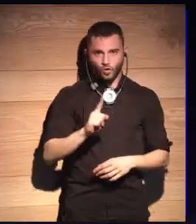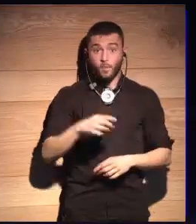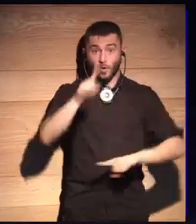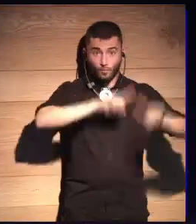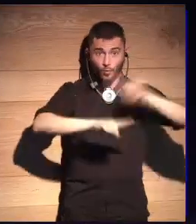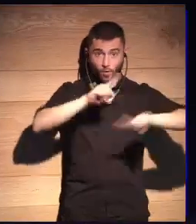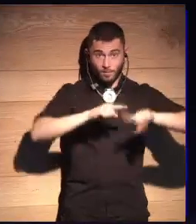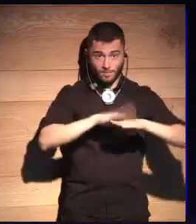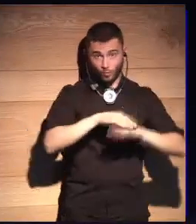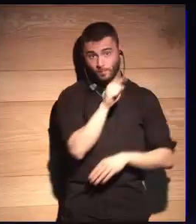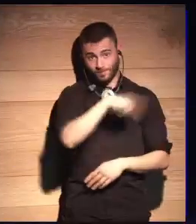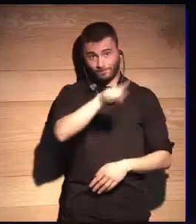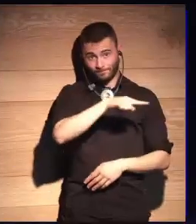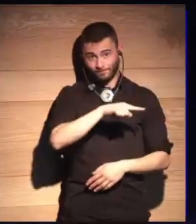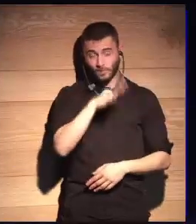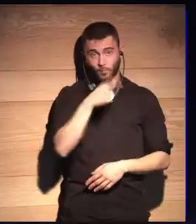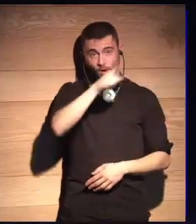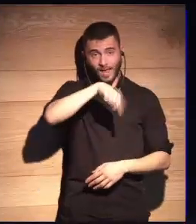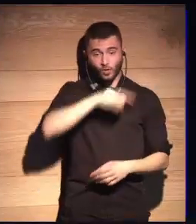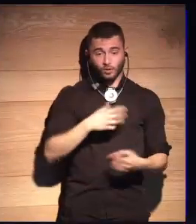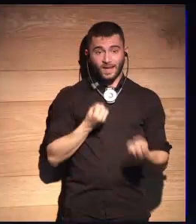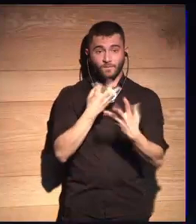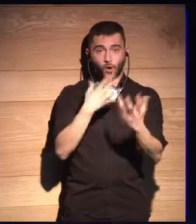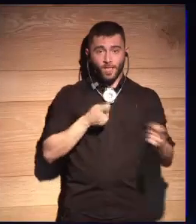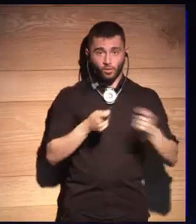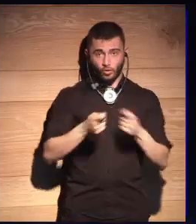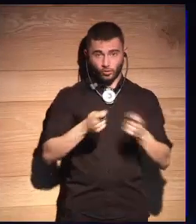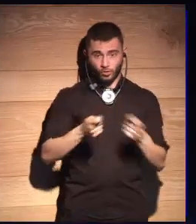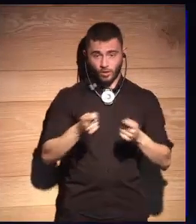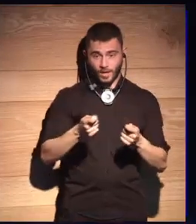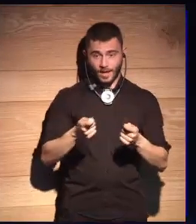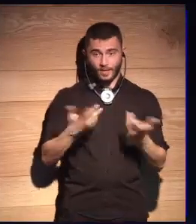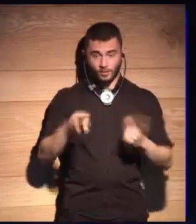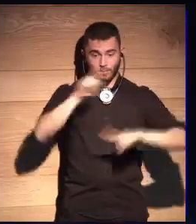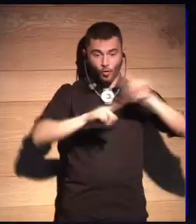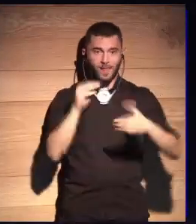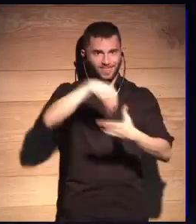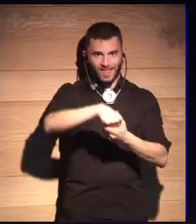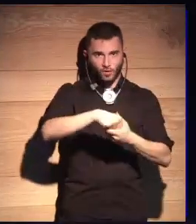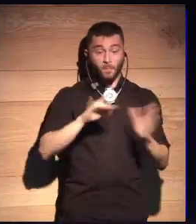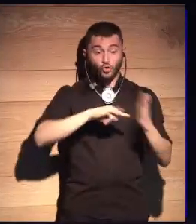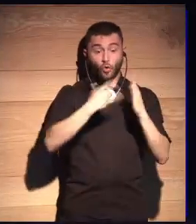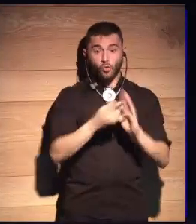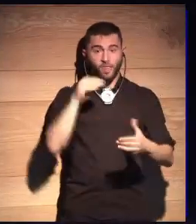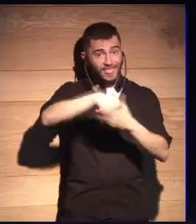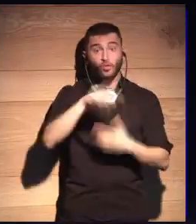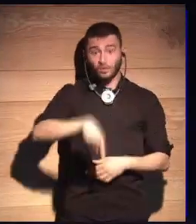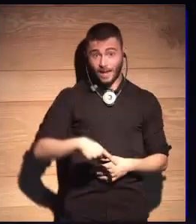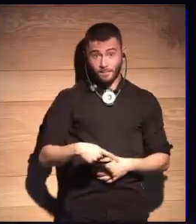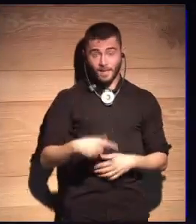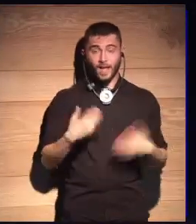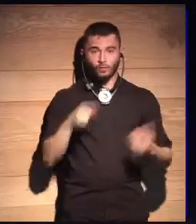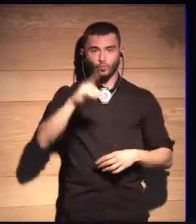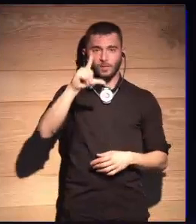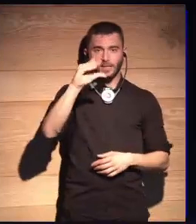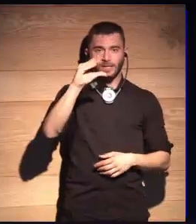voluntarily, but at least as disseminators and conveyor belts of that information. They are part of the problem, but they are also part of the solution.